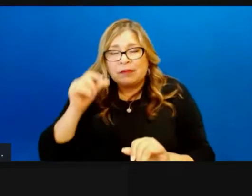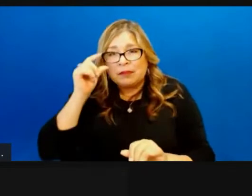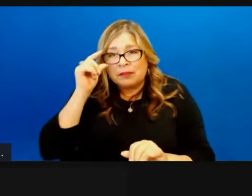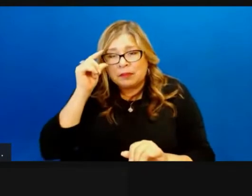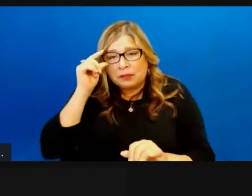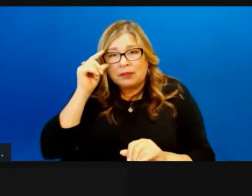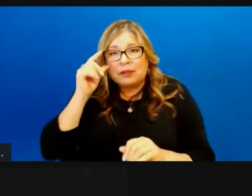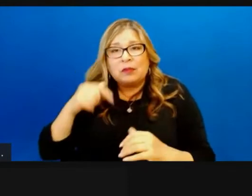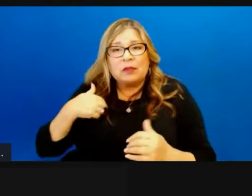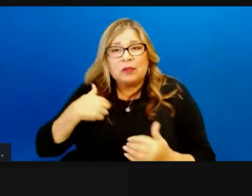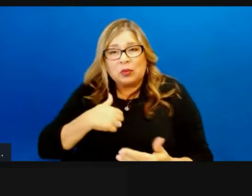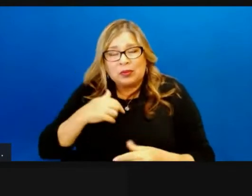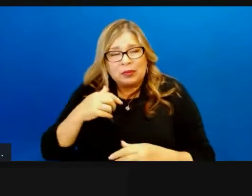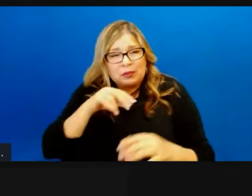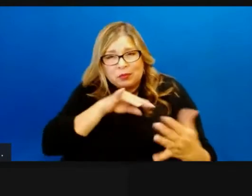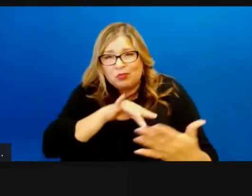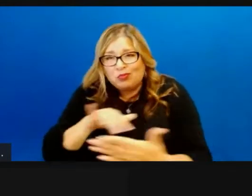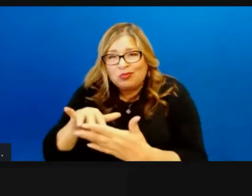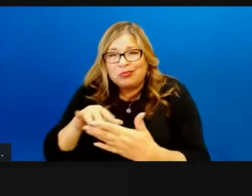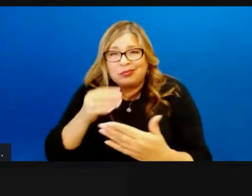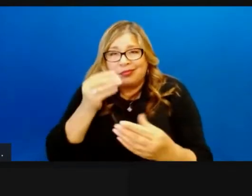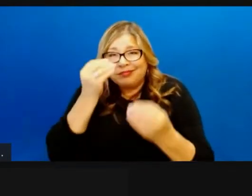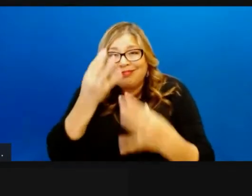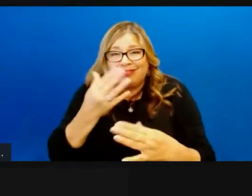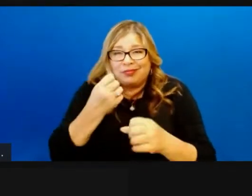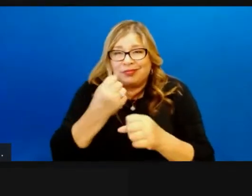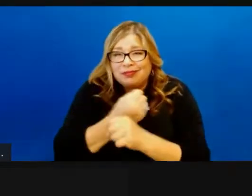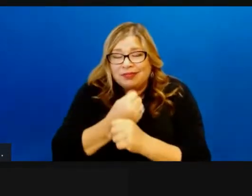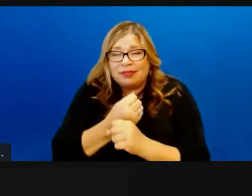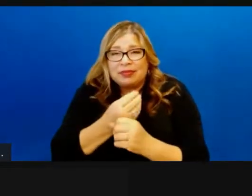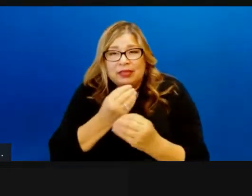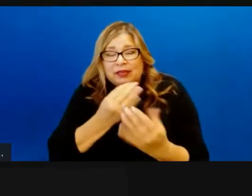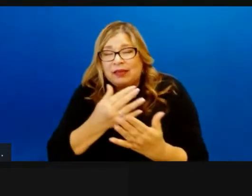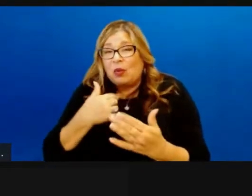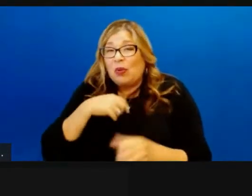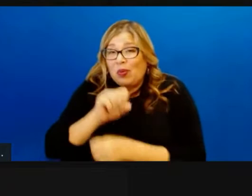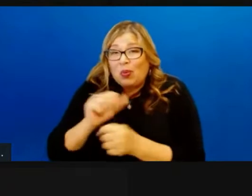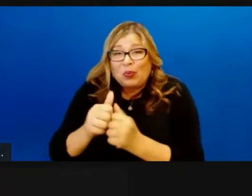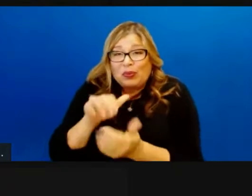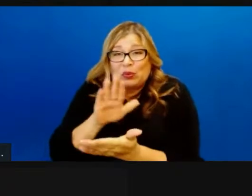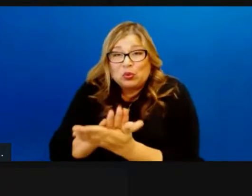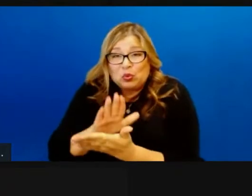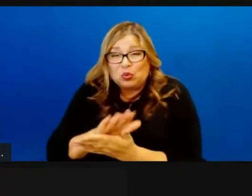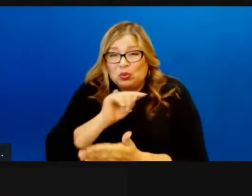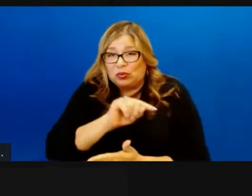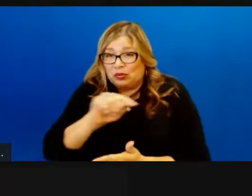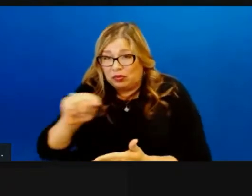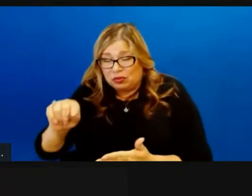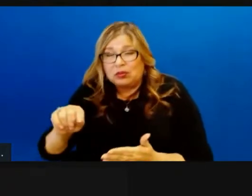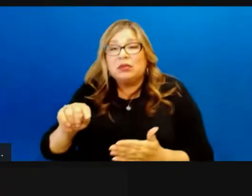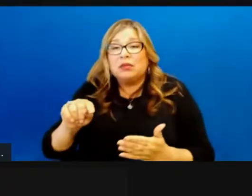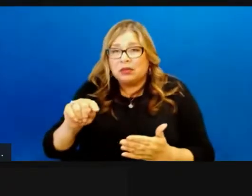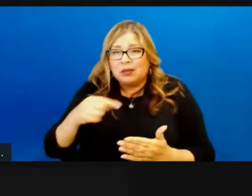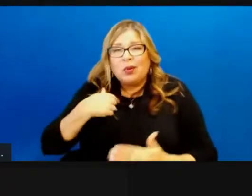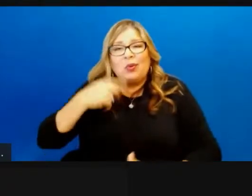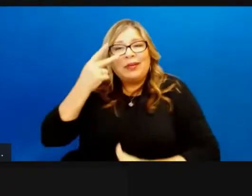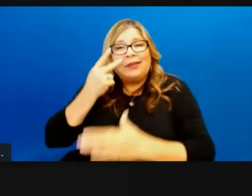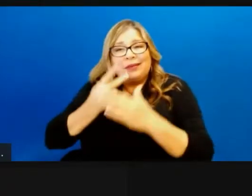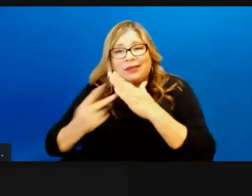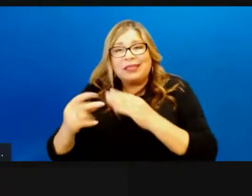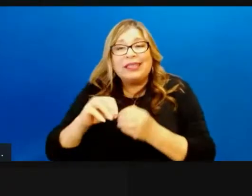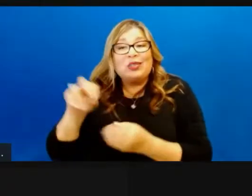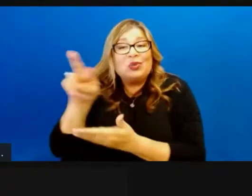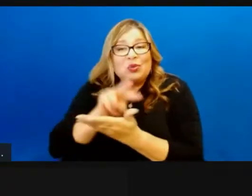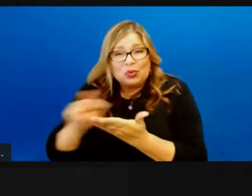school community and communities at large, that we anticipate making the change at that point.